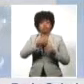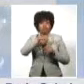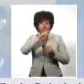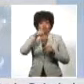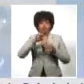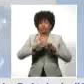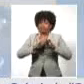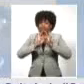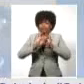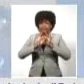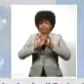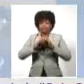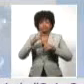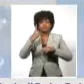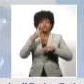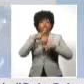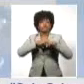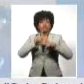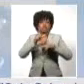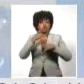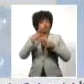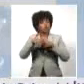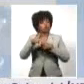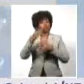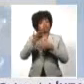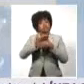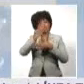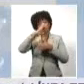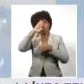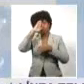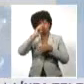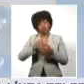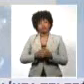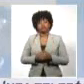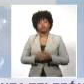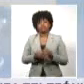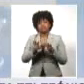mention, Santiago de Cuba, Centro Habana, Plaza, and Playa.